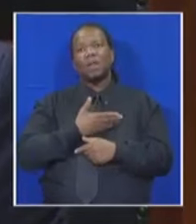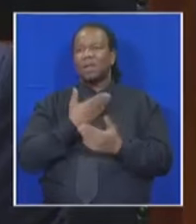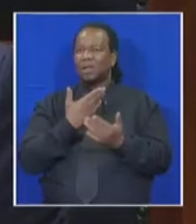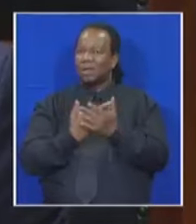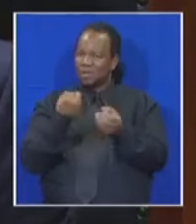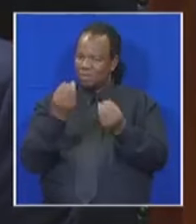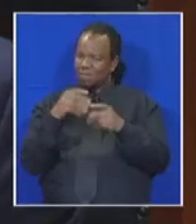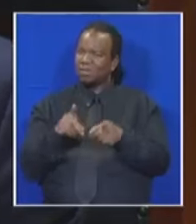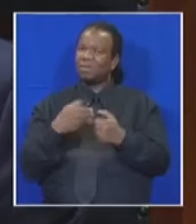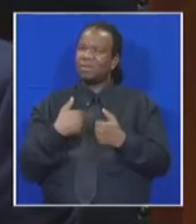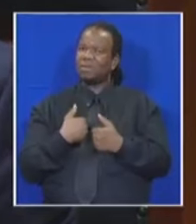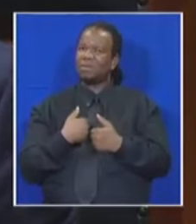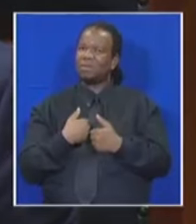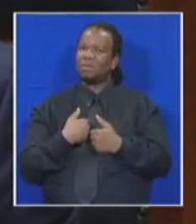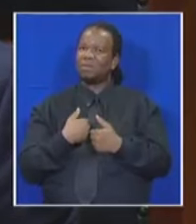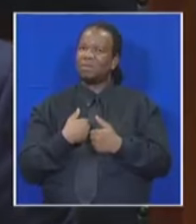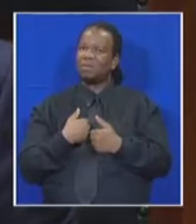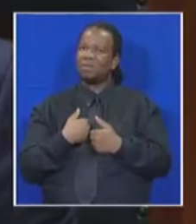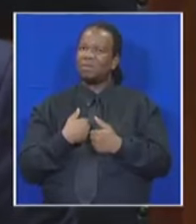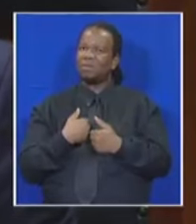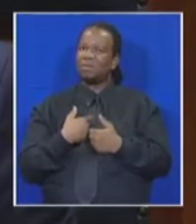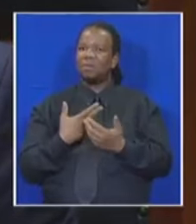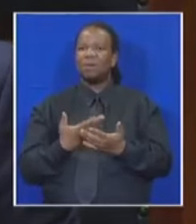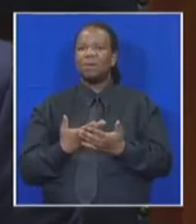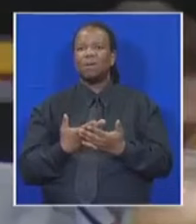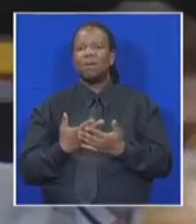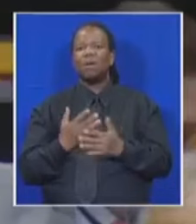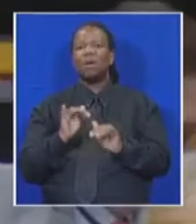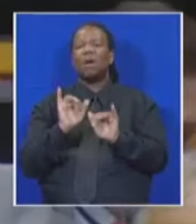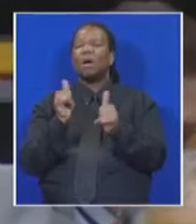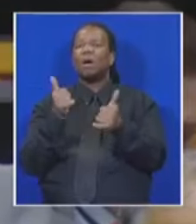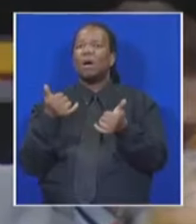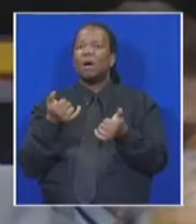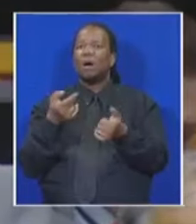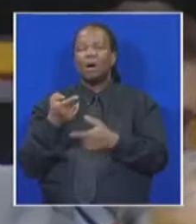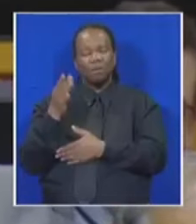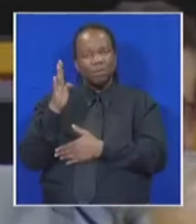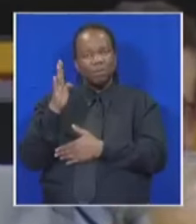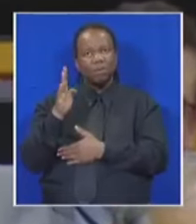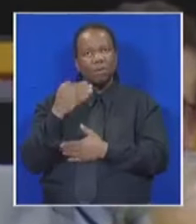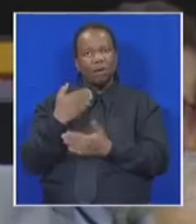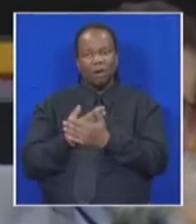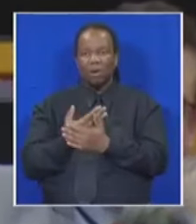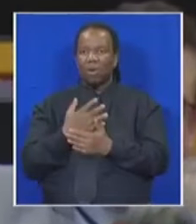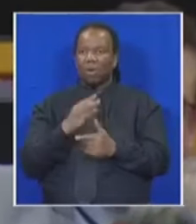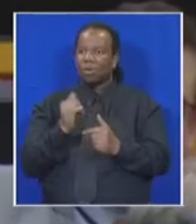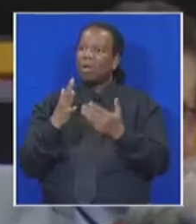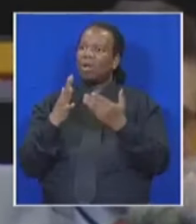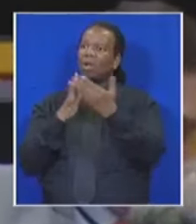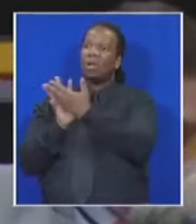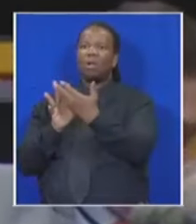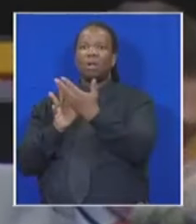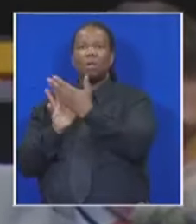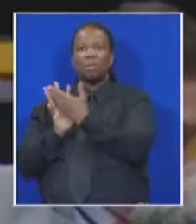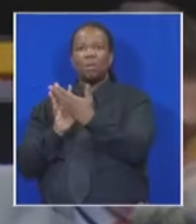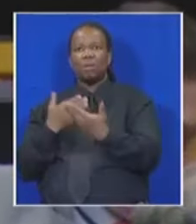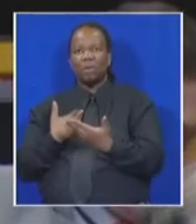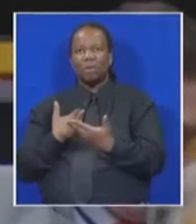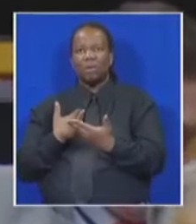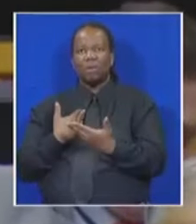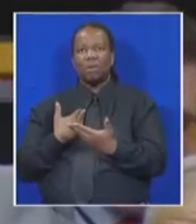please. finish, honorable member. No, but finish, uyathetha, ndizawuthetha njani? finish, honorable member. I'm listening to you. No, I'm saying you deferred this